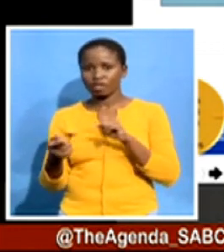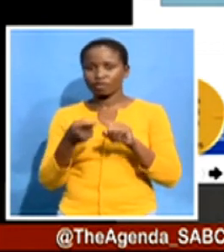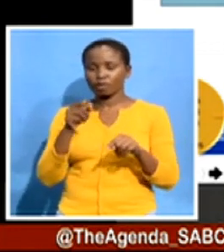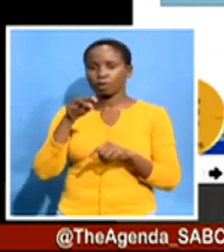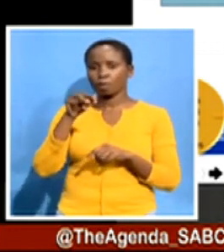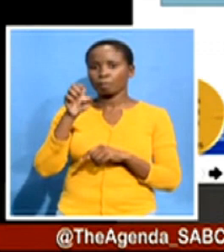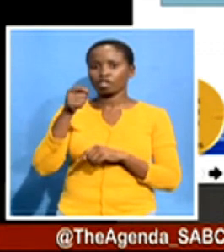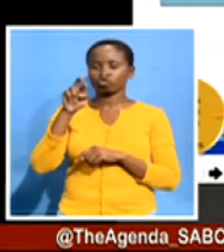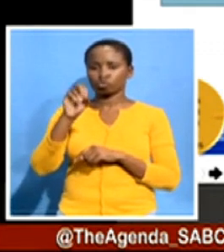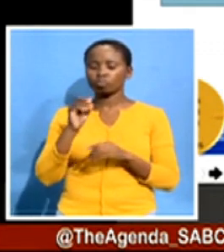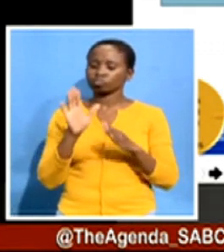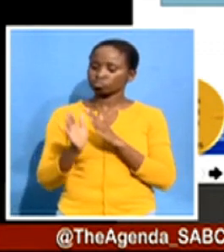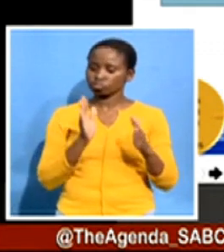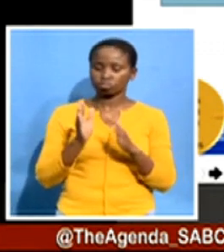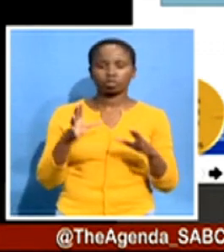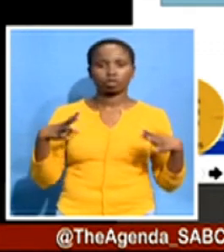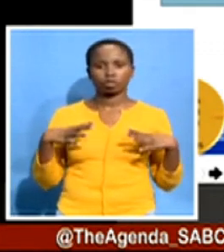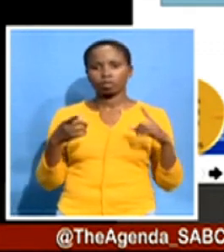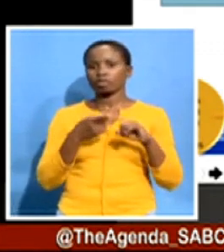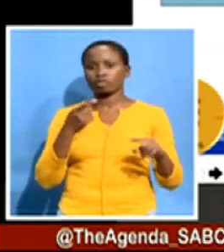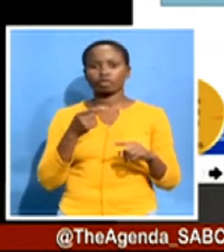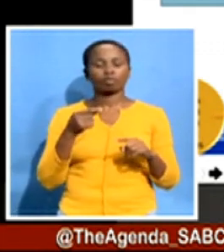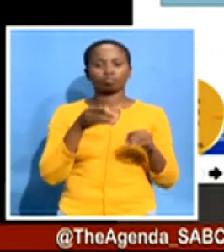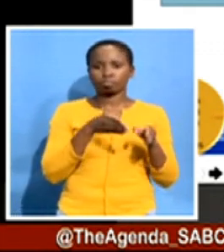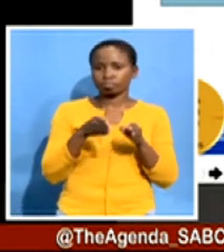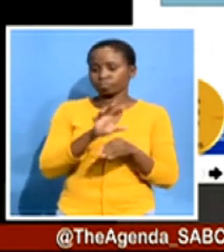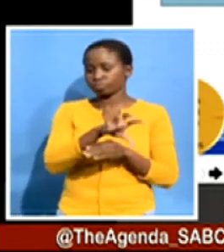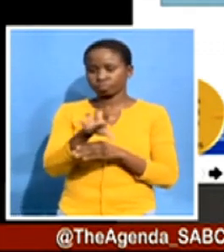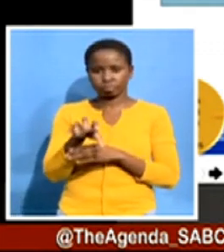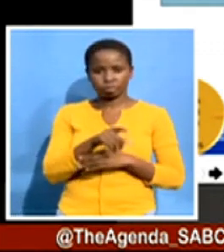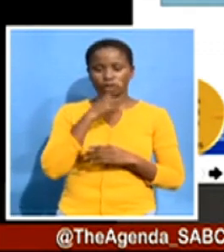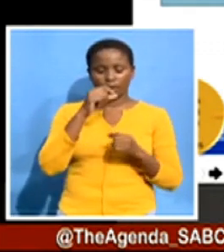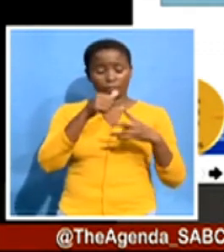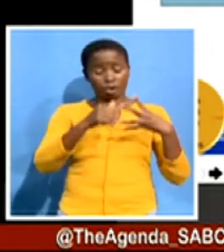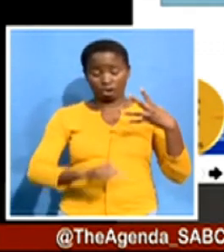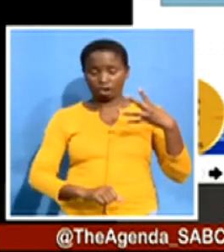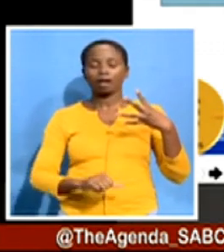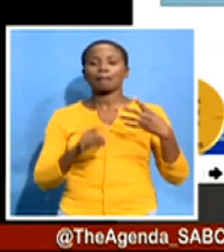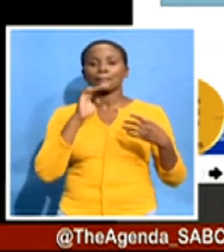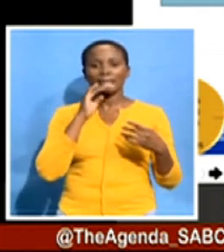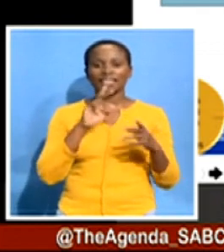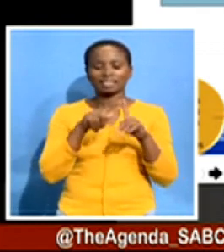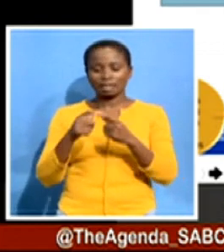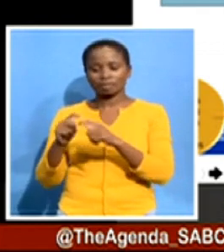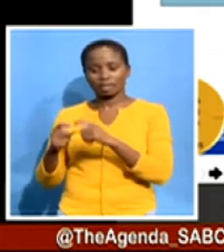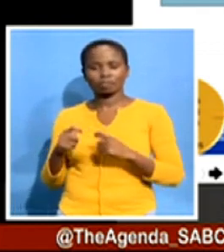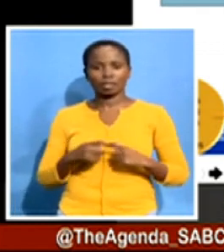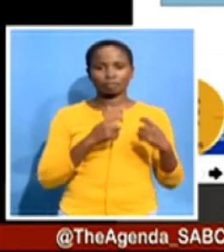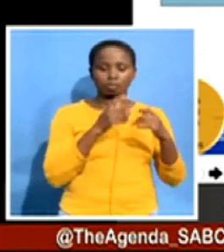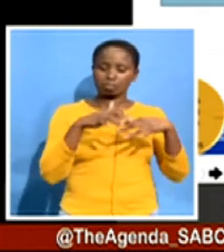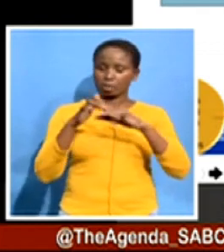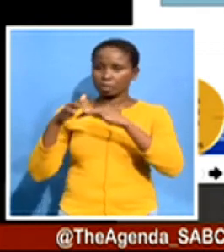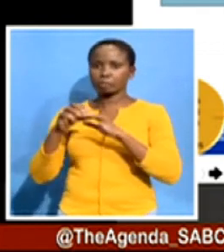Route, Overberg, West Coast, Cape Winelands. Every team is putting this in place. And in the metro, we're putting it in